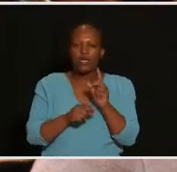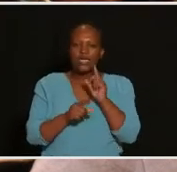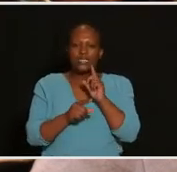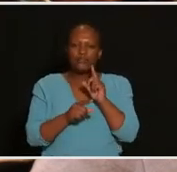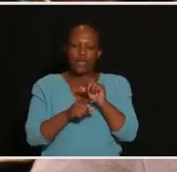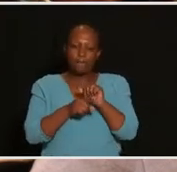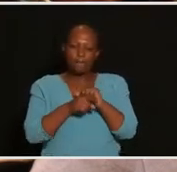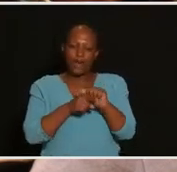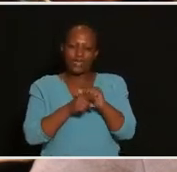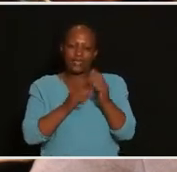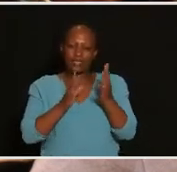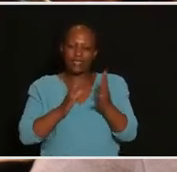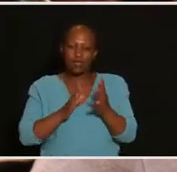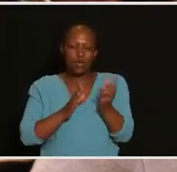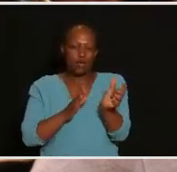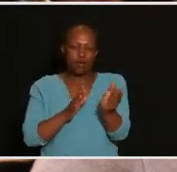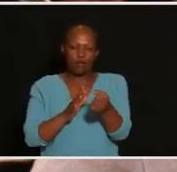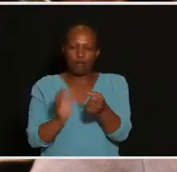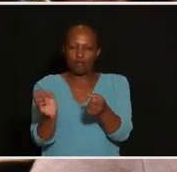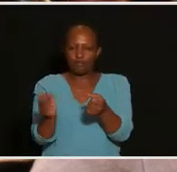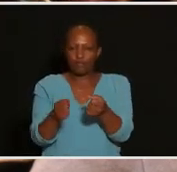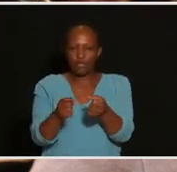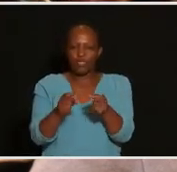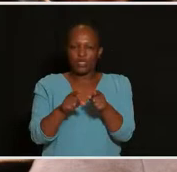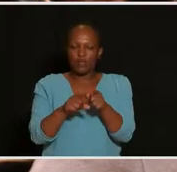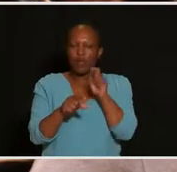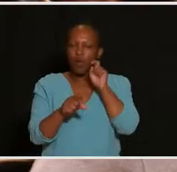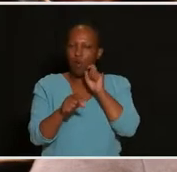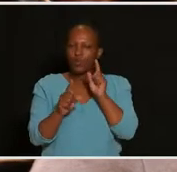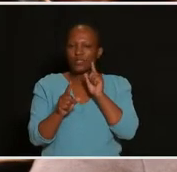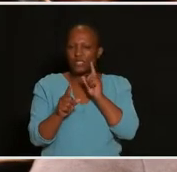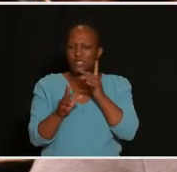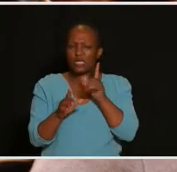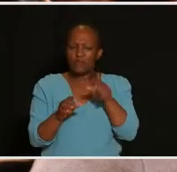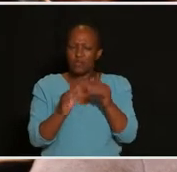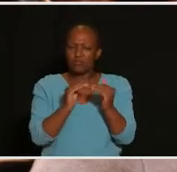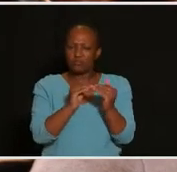Privileges and same benefit as all teachers